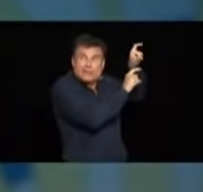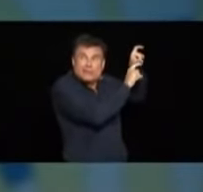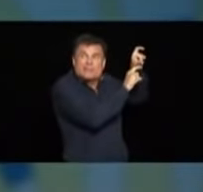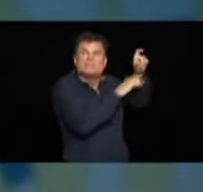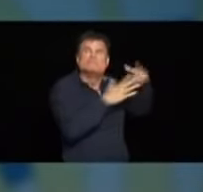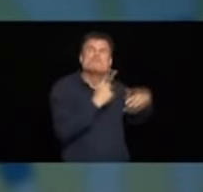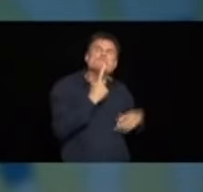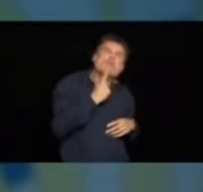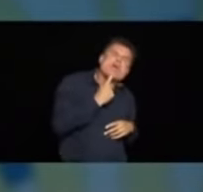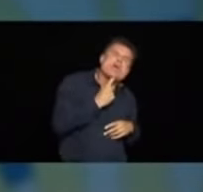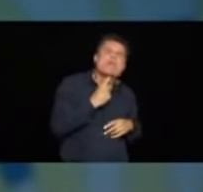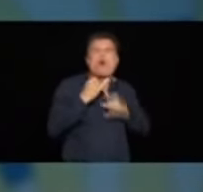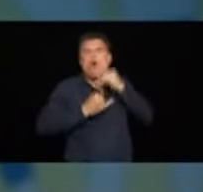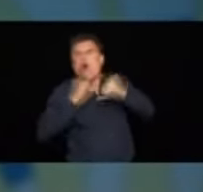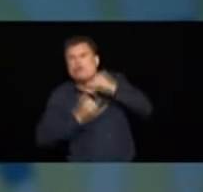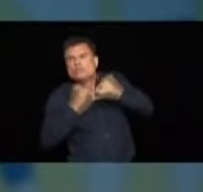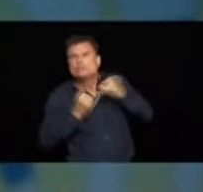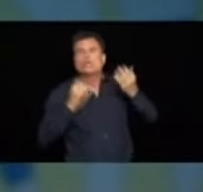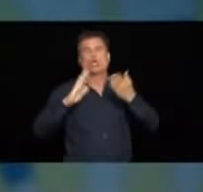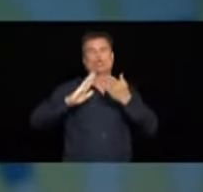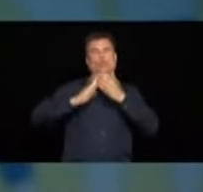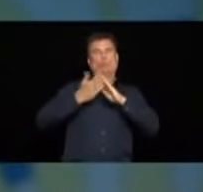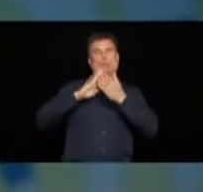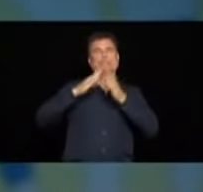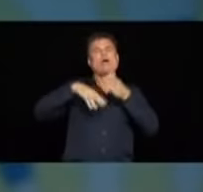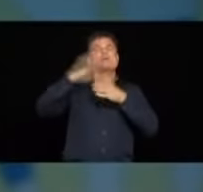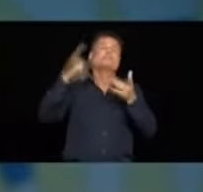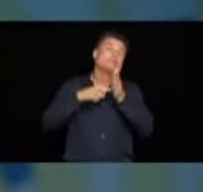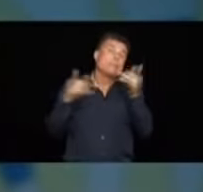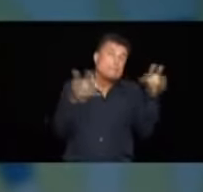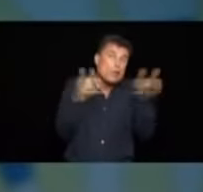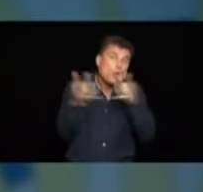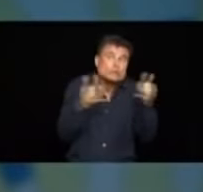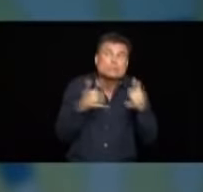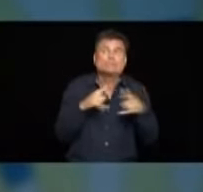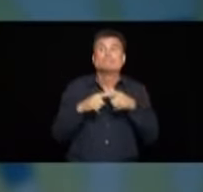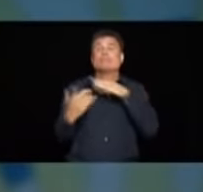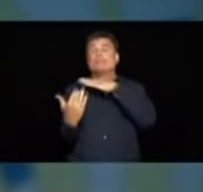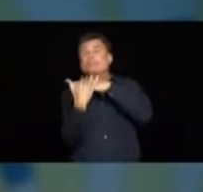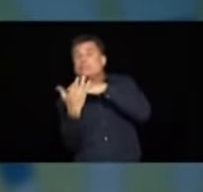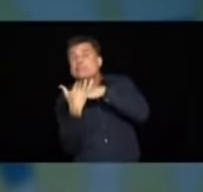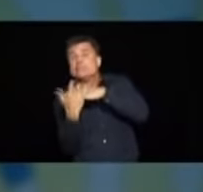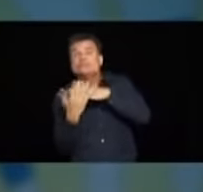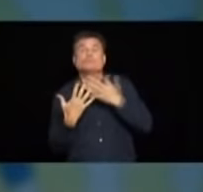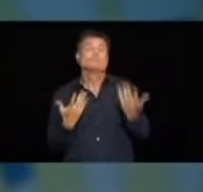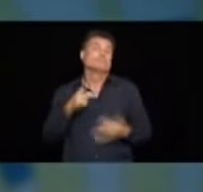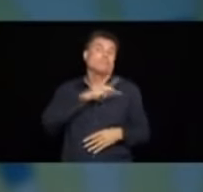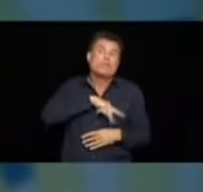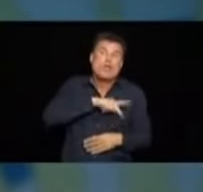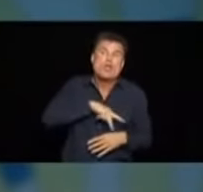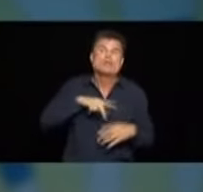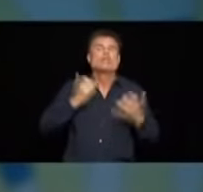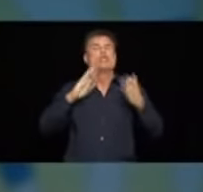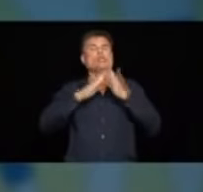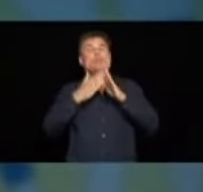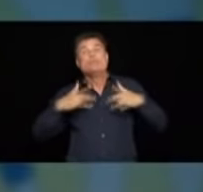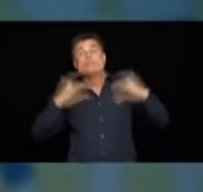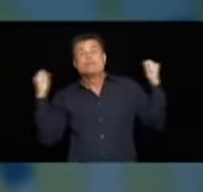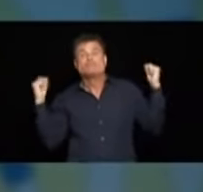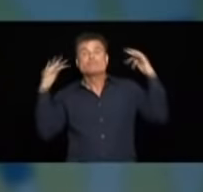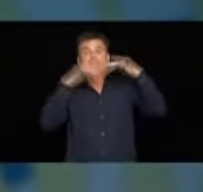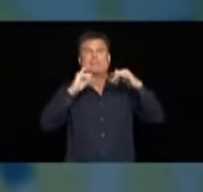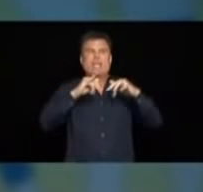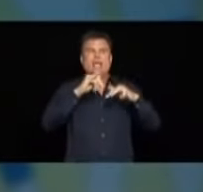settings, and those would be things like some of the parties outside in the beaches or exposure events in the